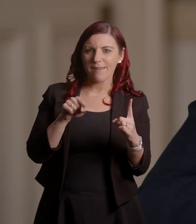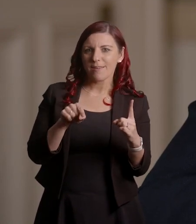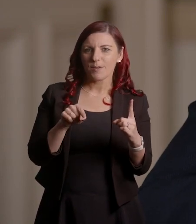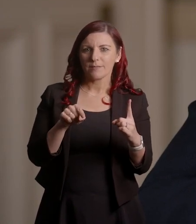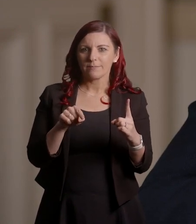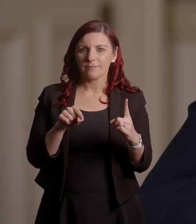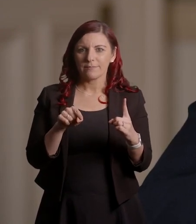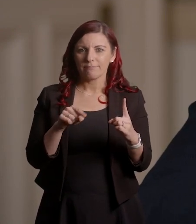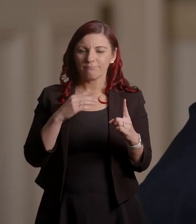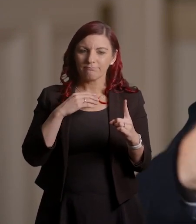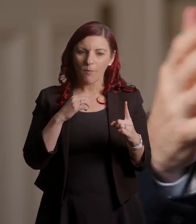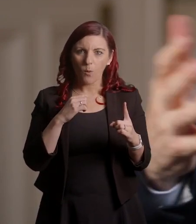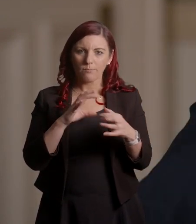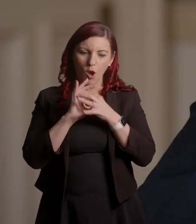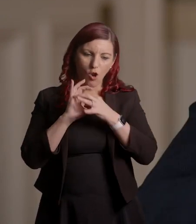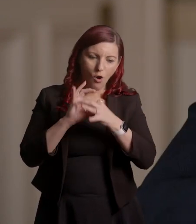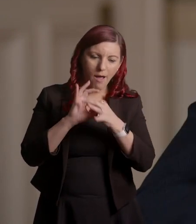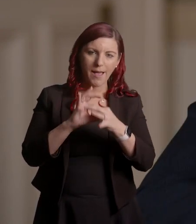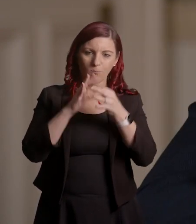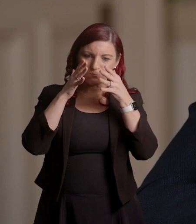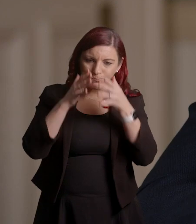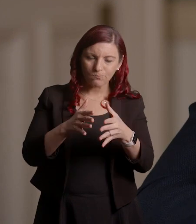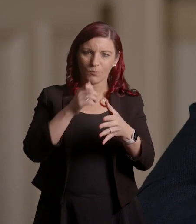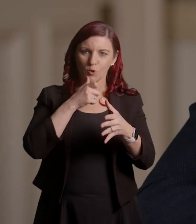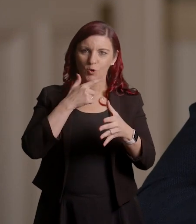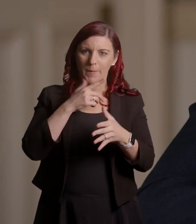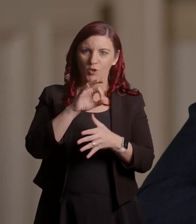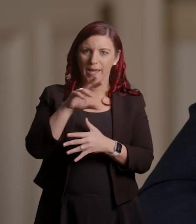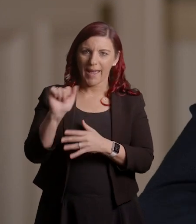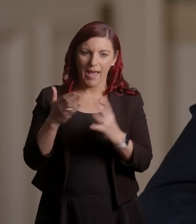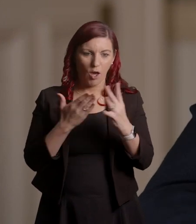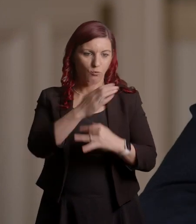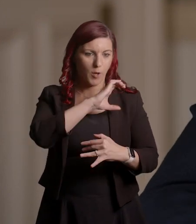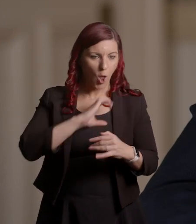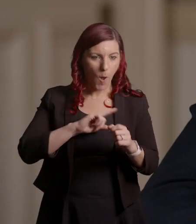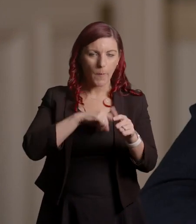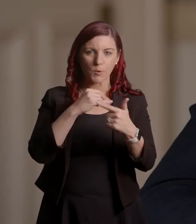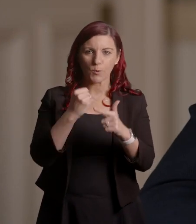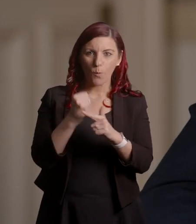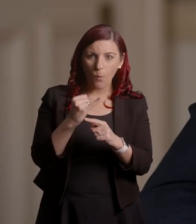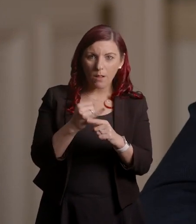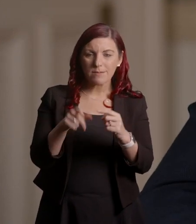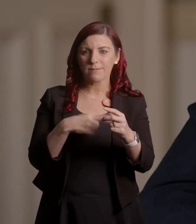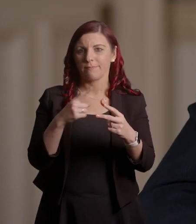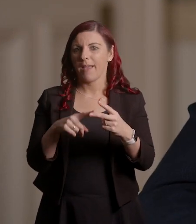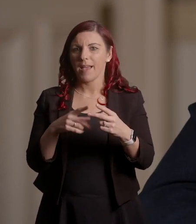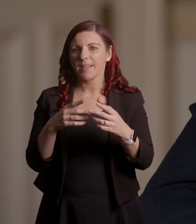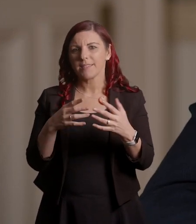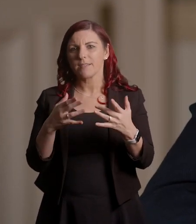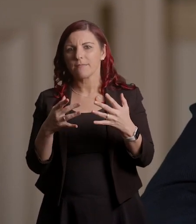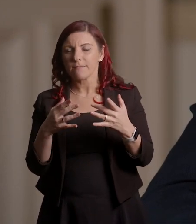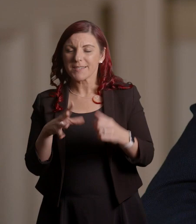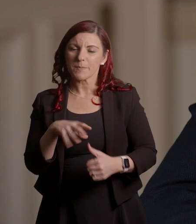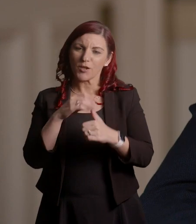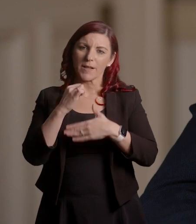Dublin who's loyal and dedicated to the cause of Dublin GAA through the clubs, the schools.